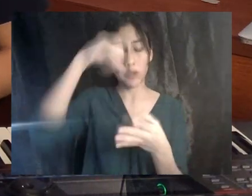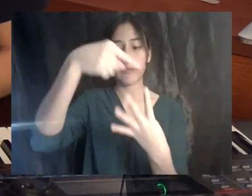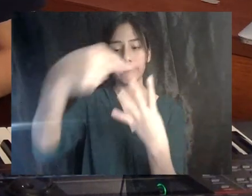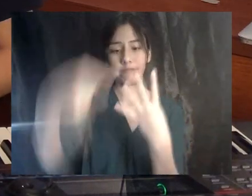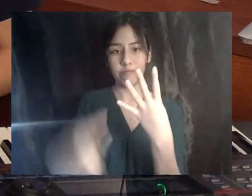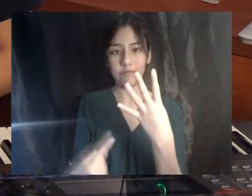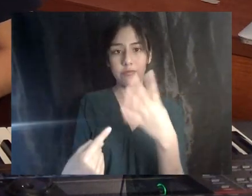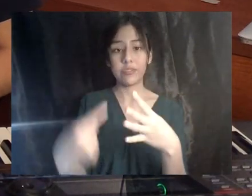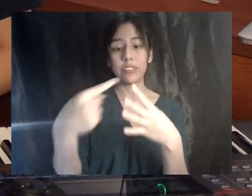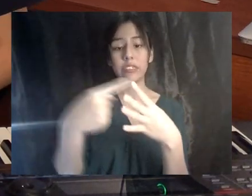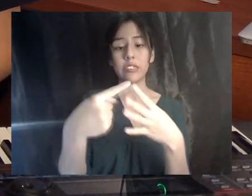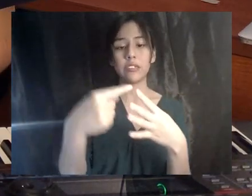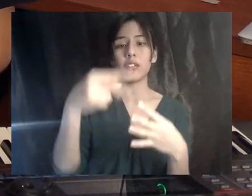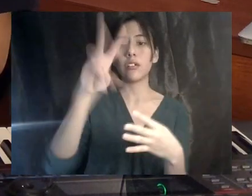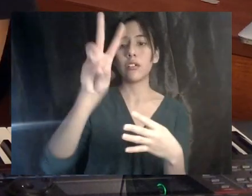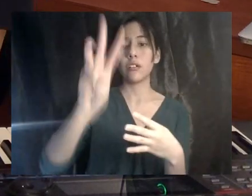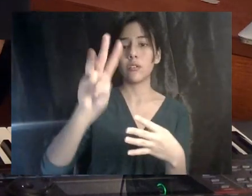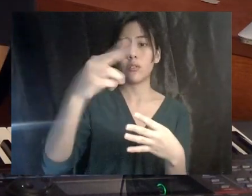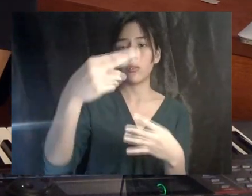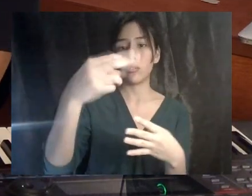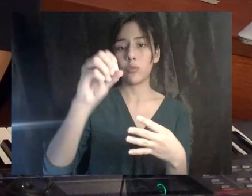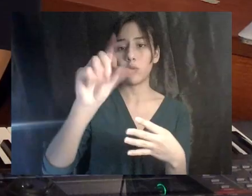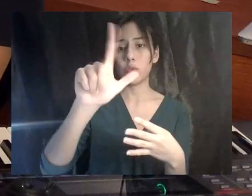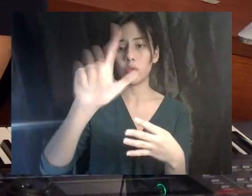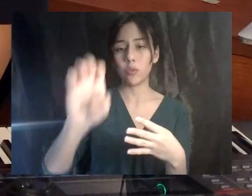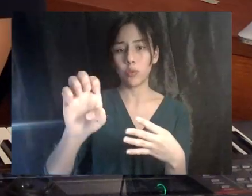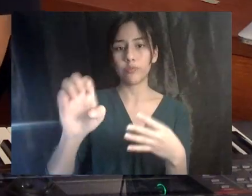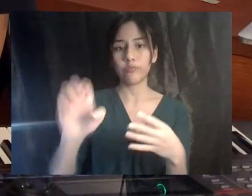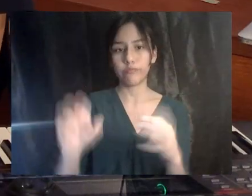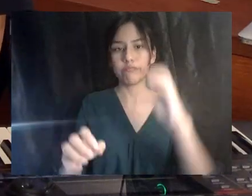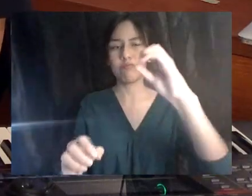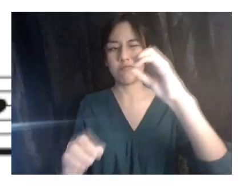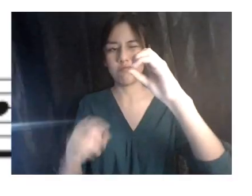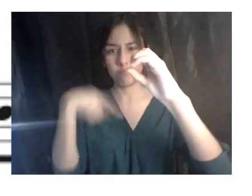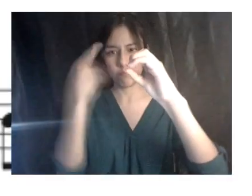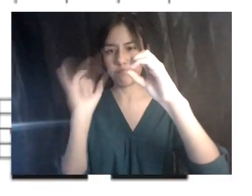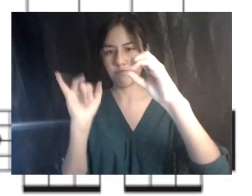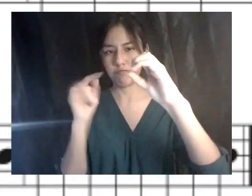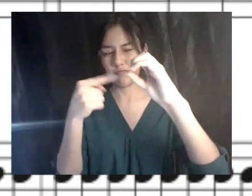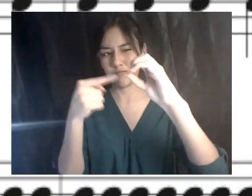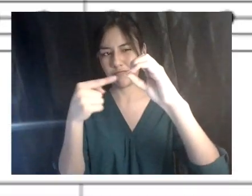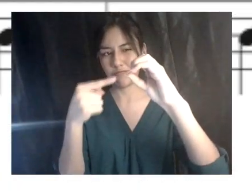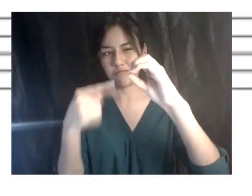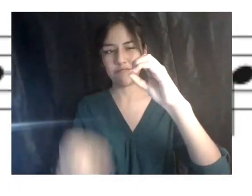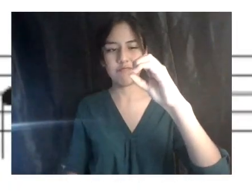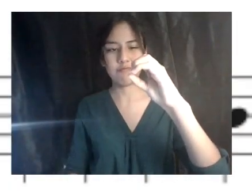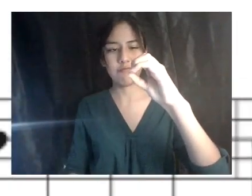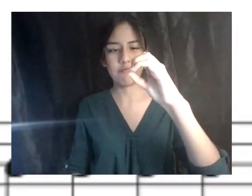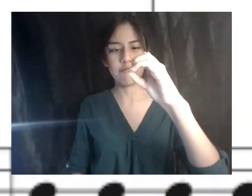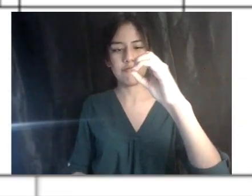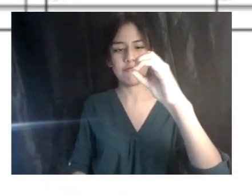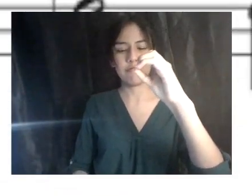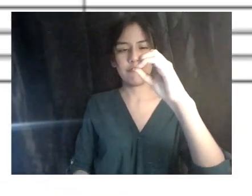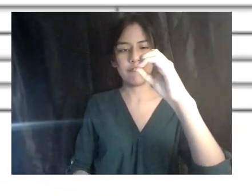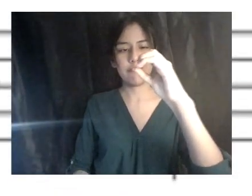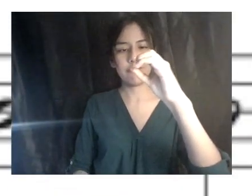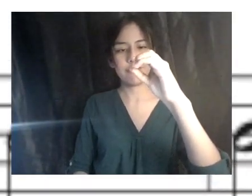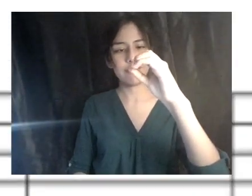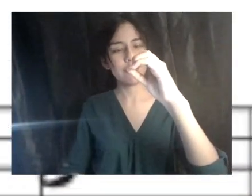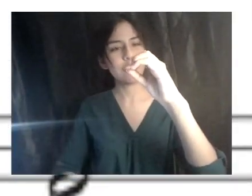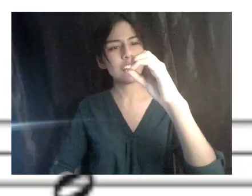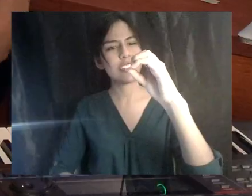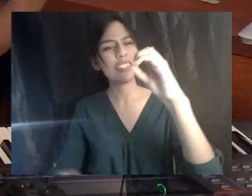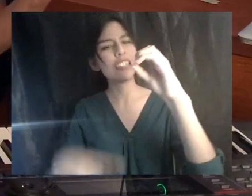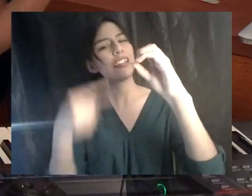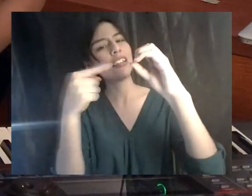with our whole note. Our whole note is the very first note that you see up there. It's shaped like an oval, like Mr. Sam is showing us right